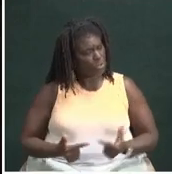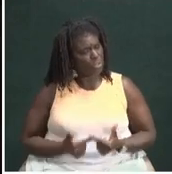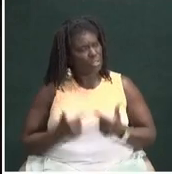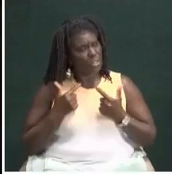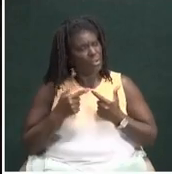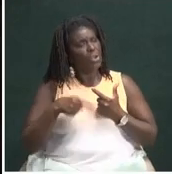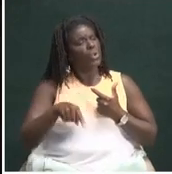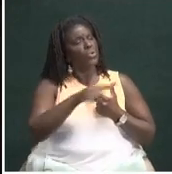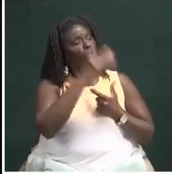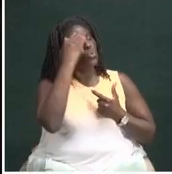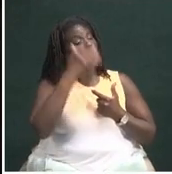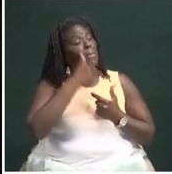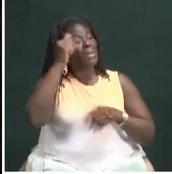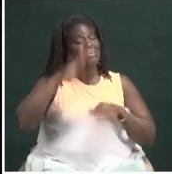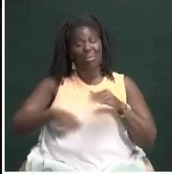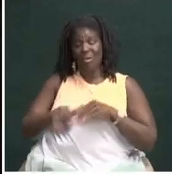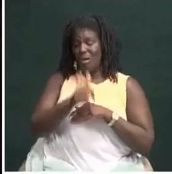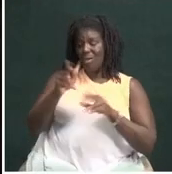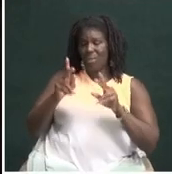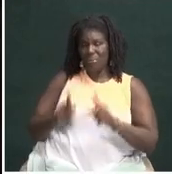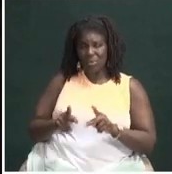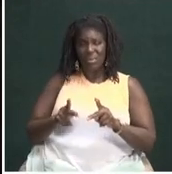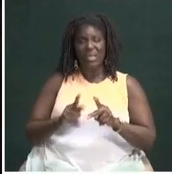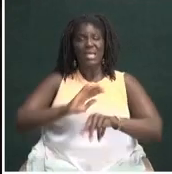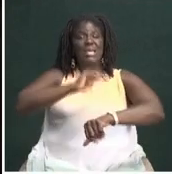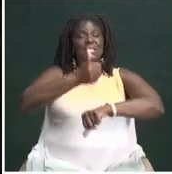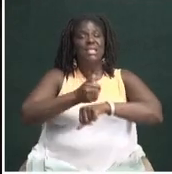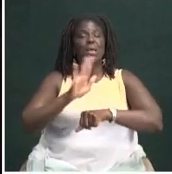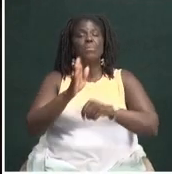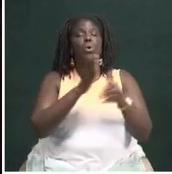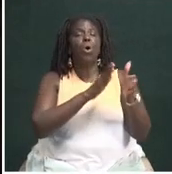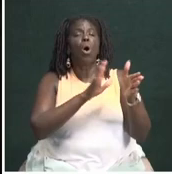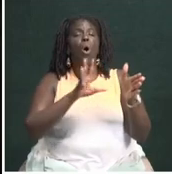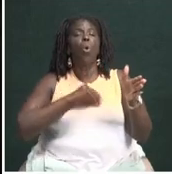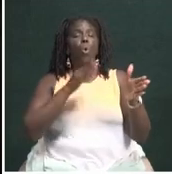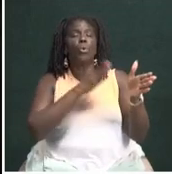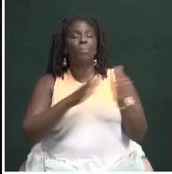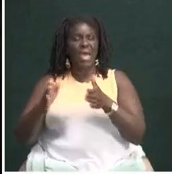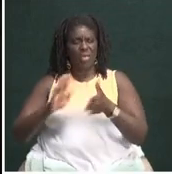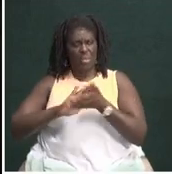You know it better than anyone else. Chart your own path and be bold with it.